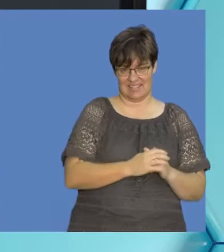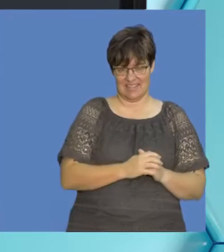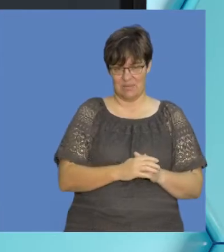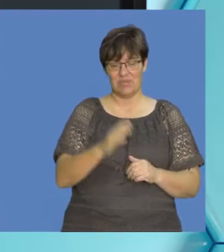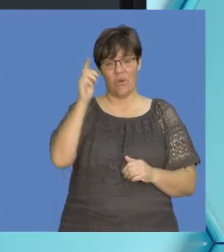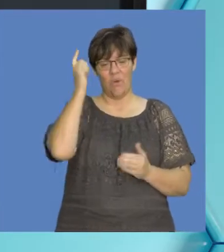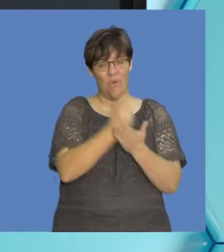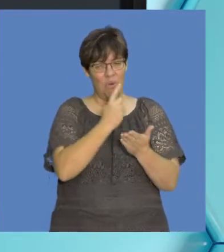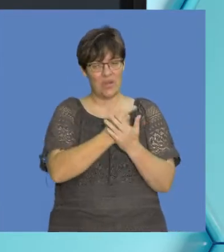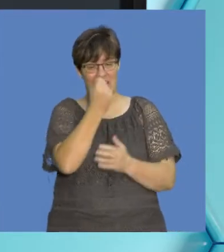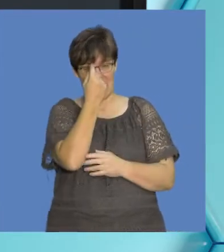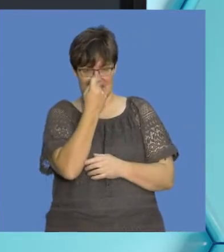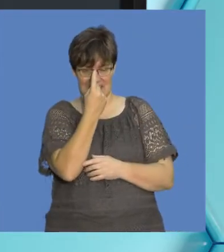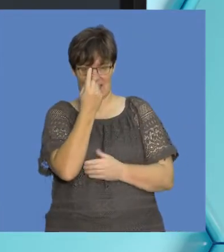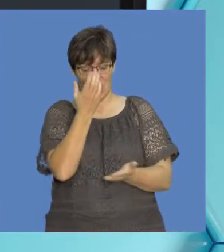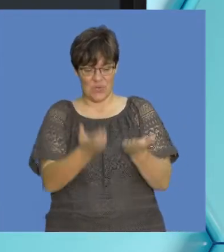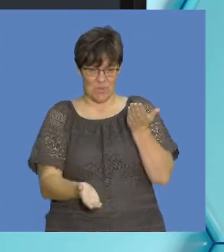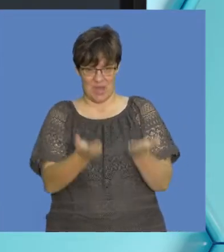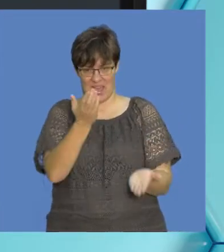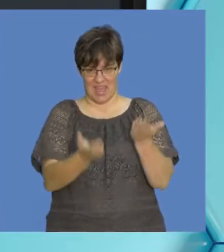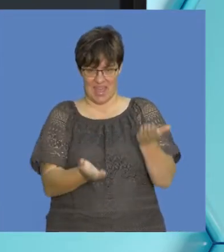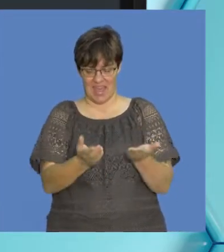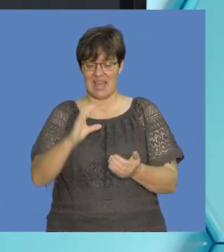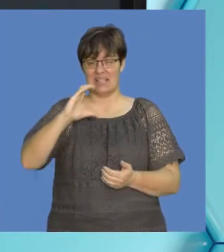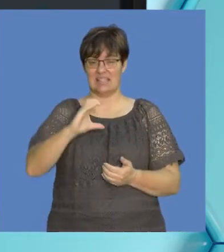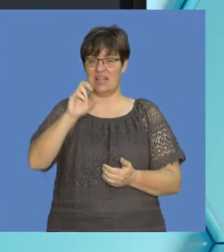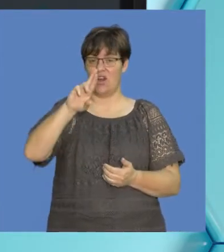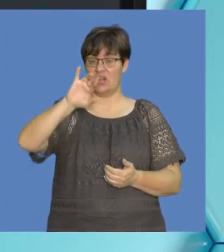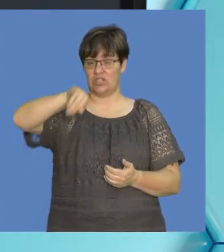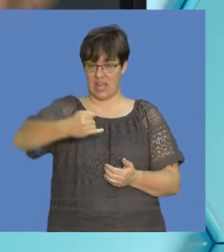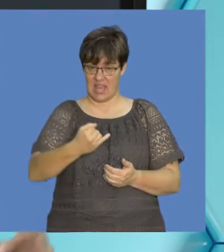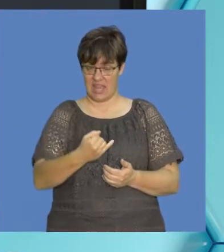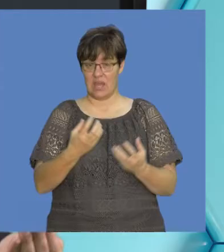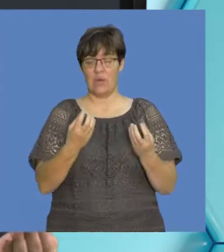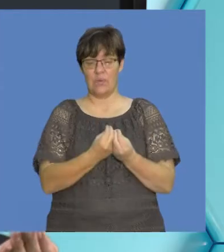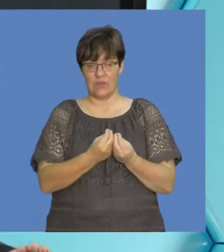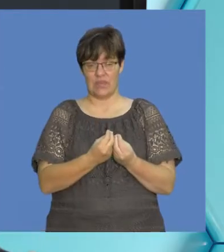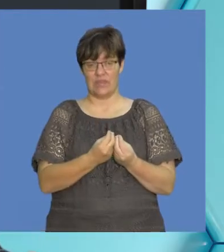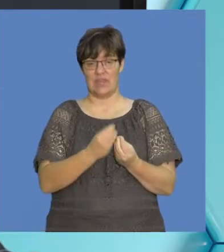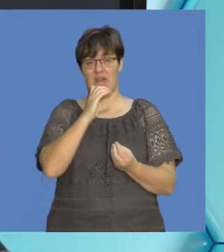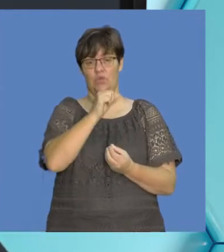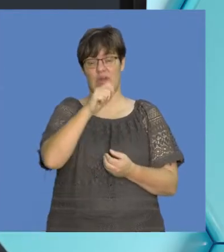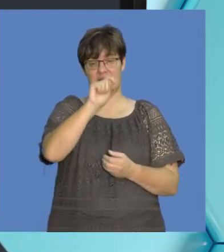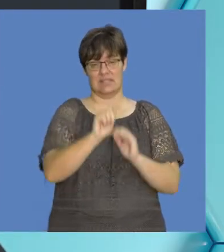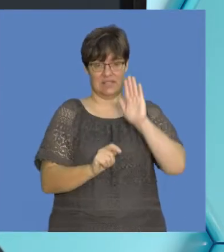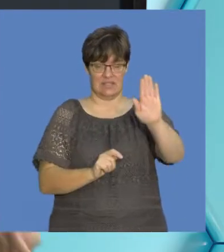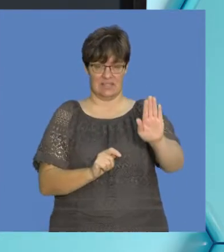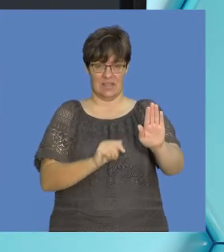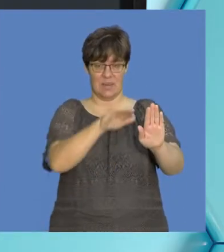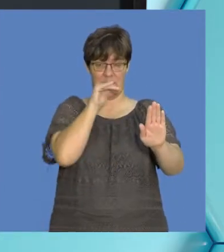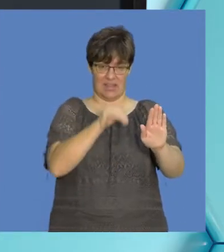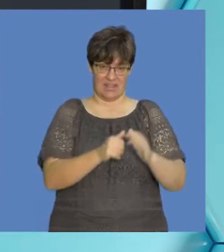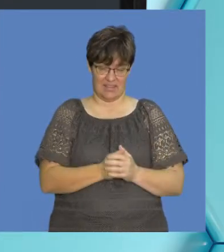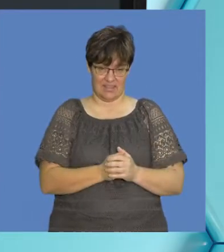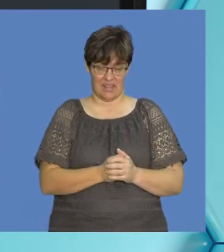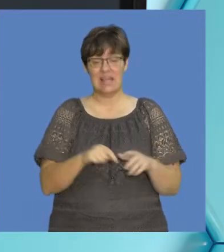understand, when you're comparing, compare your CRJ with the credit column of your bank statement. By the